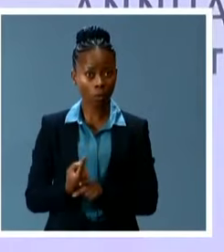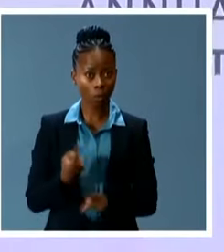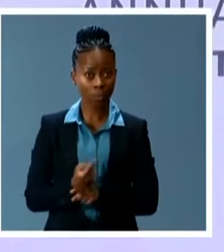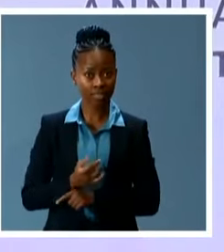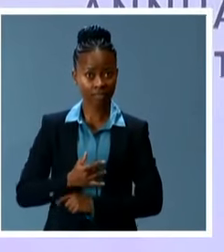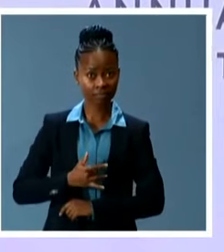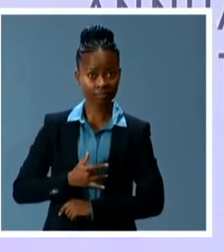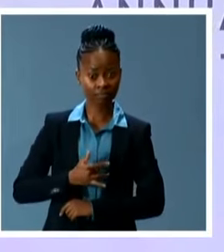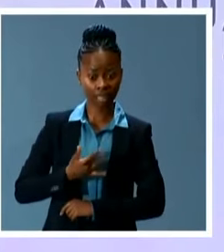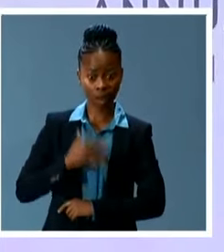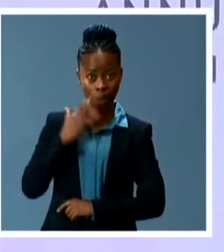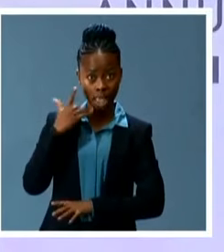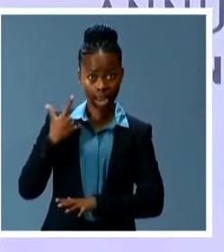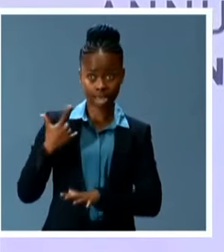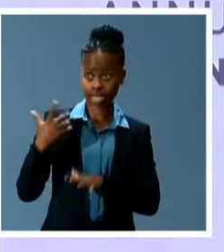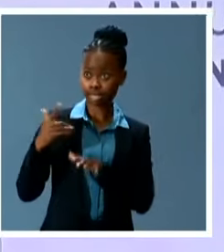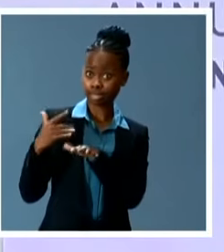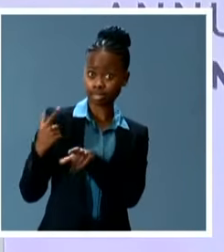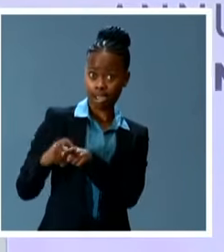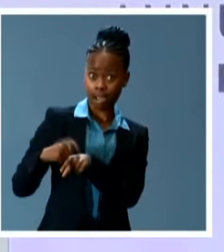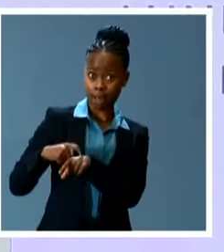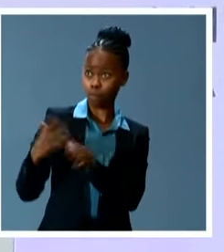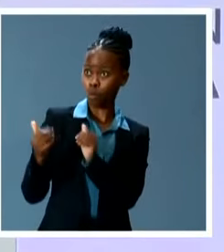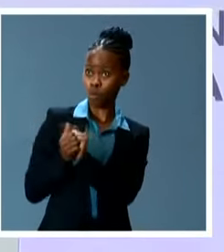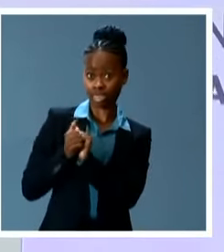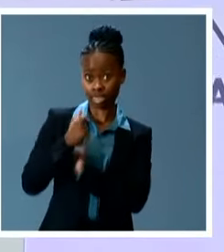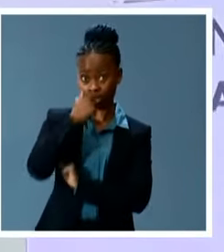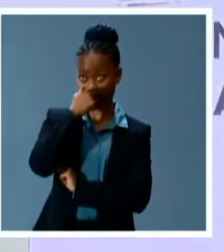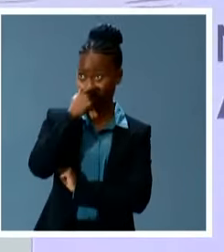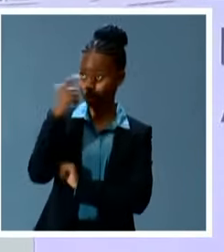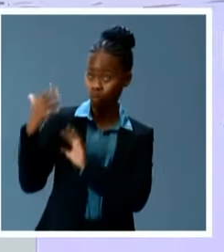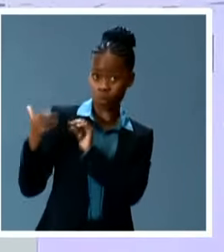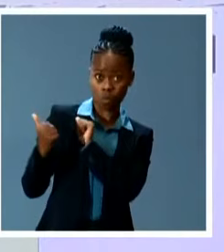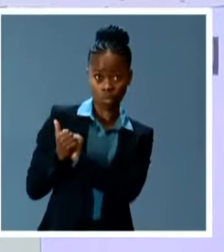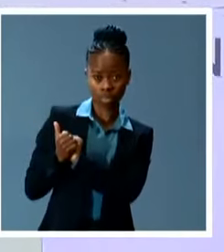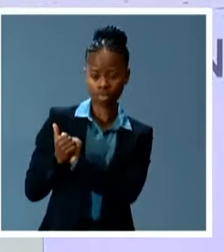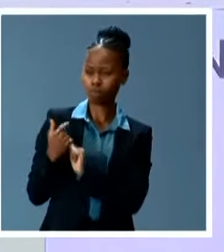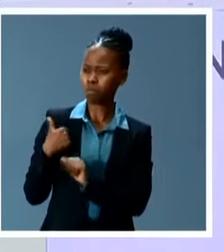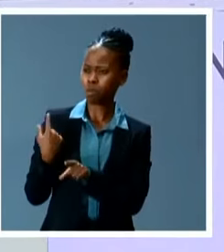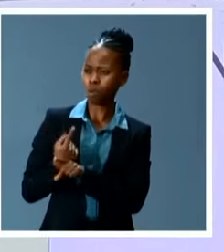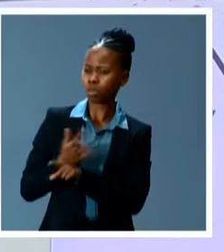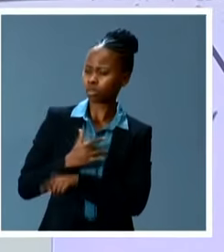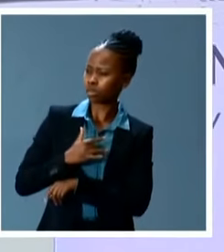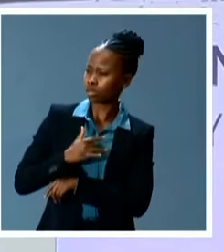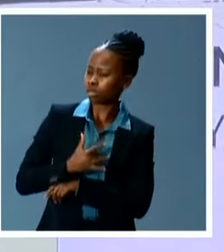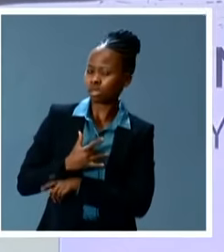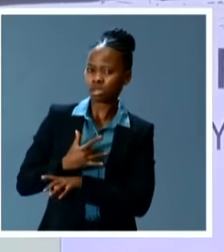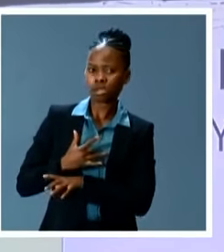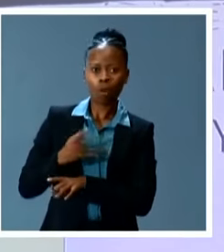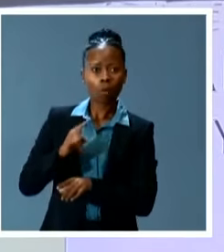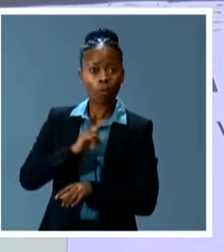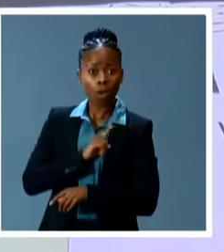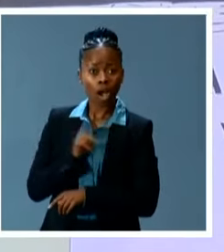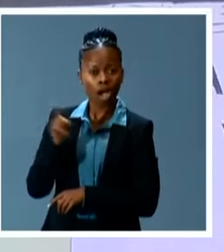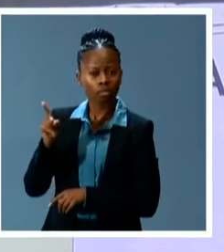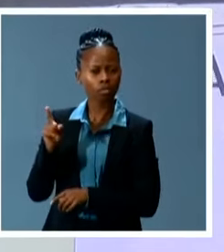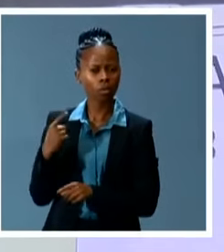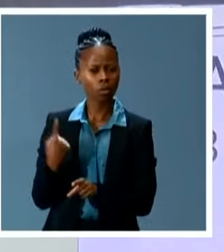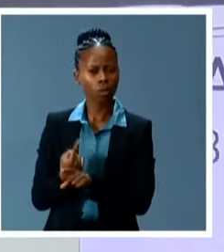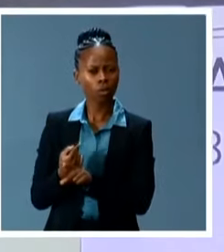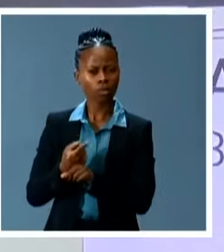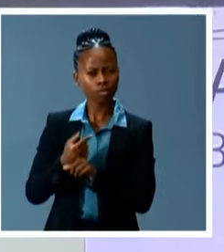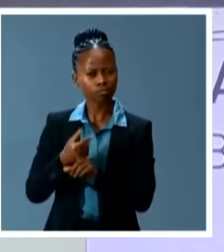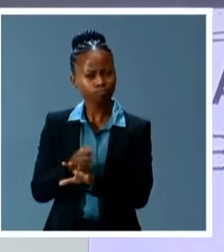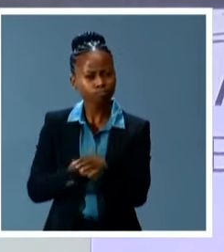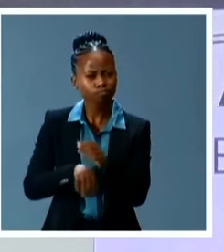I spend time with him, for he has both these qualities and a steely determination to